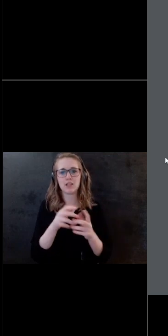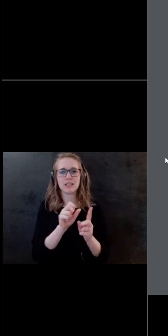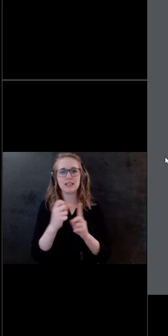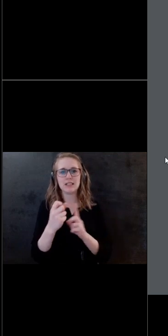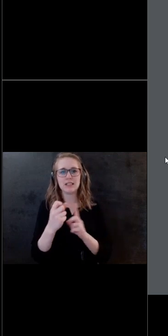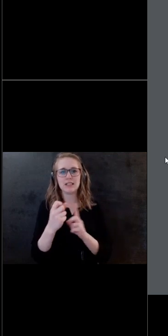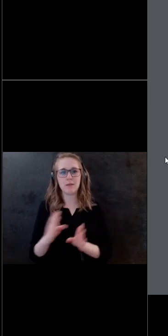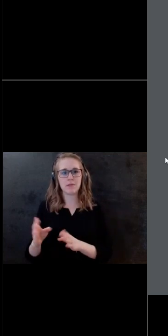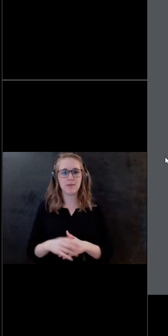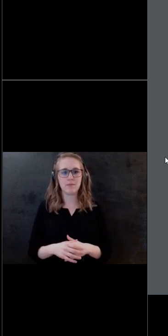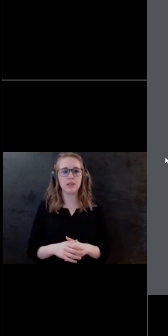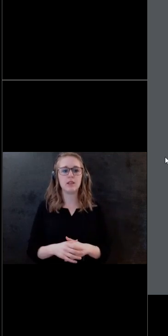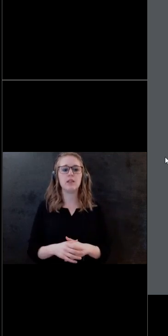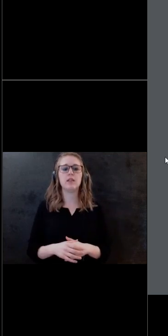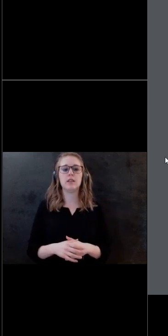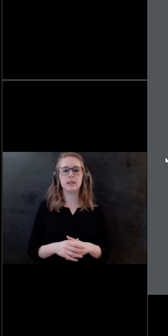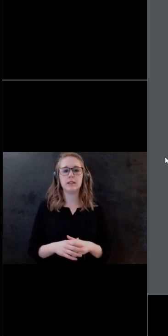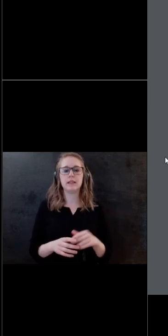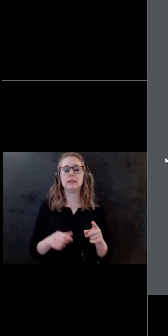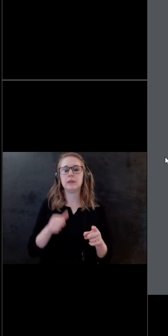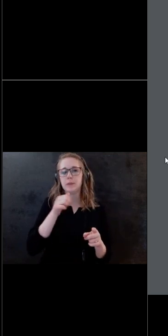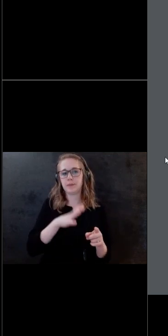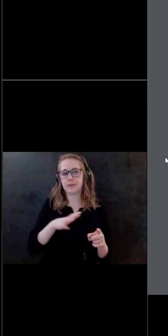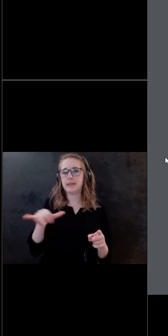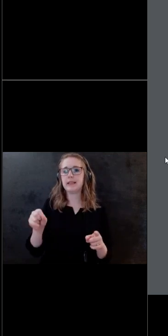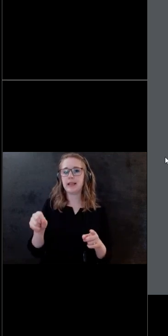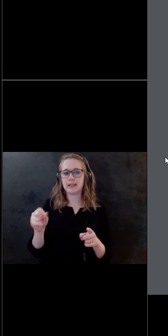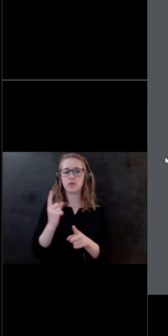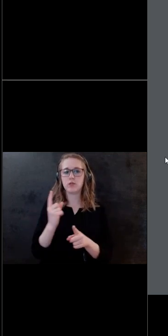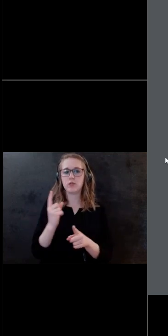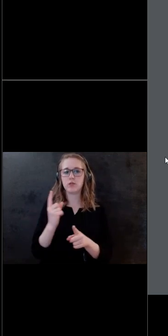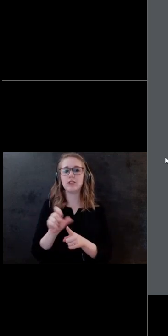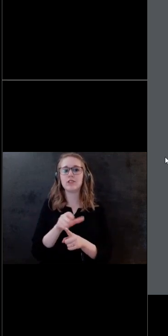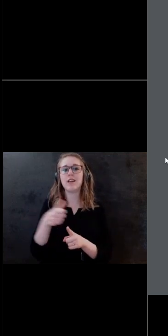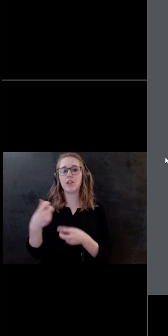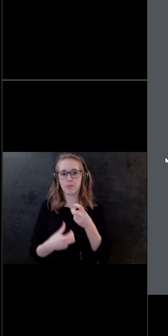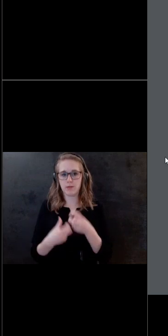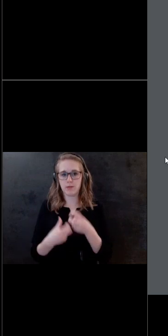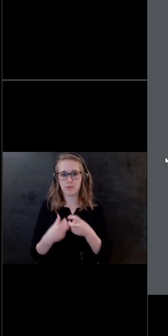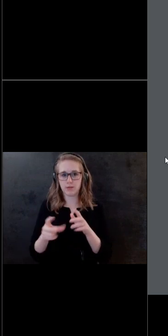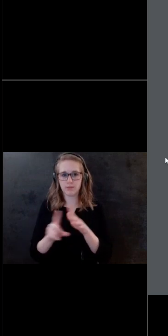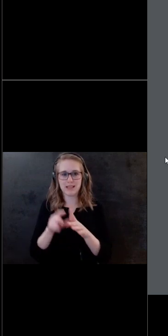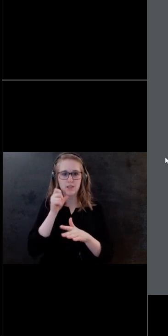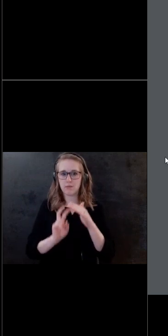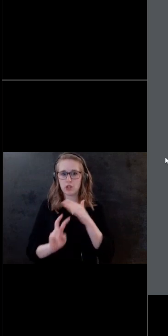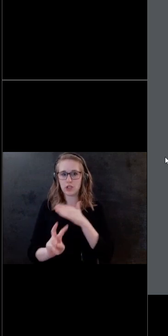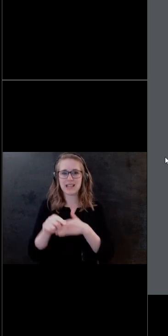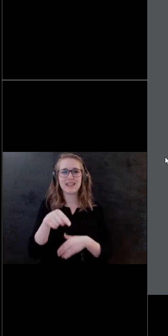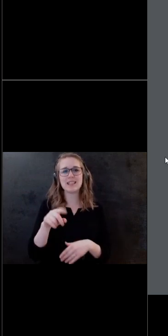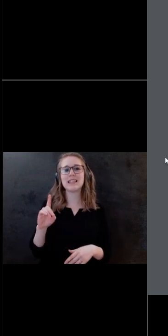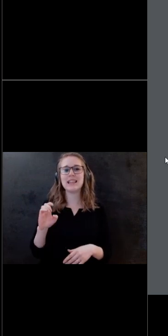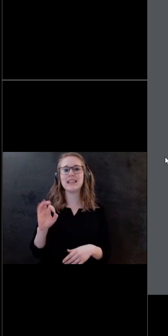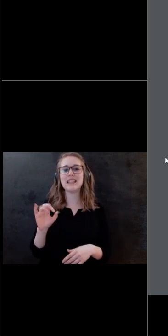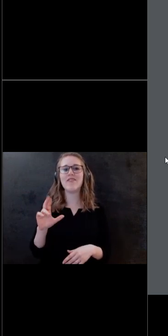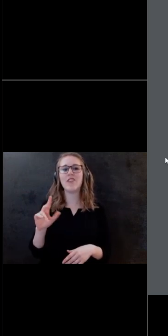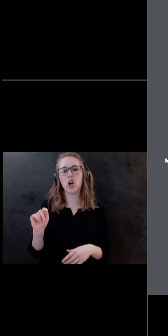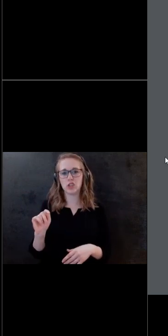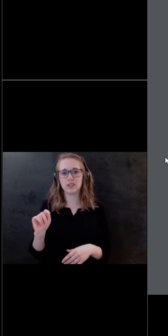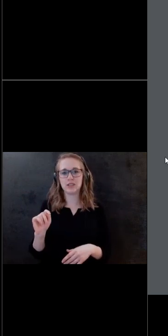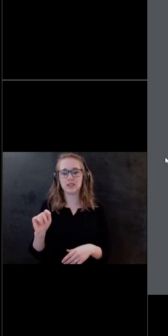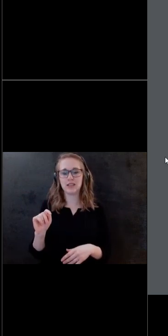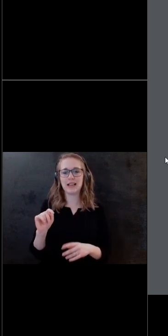coming. That's correct. And there was a further problem that we did not envision. This was a default provision. It was a fallback provision.